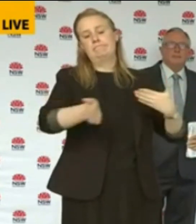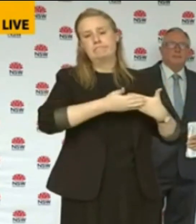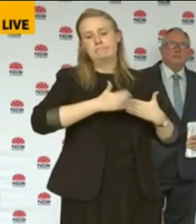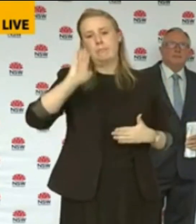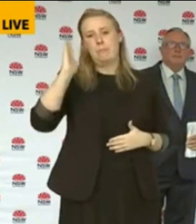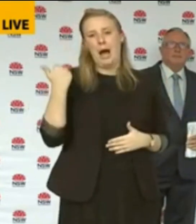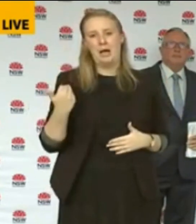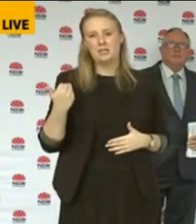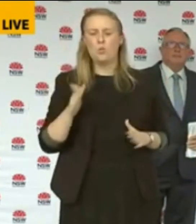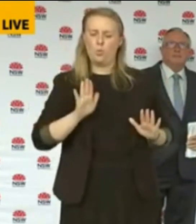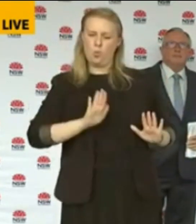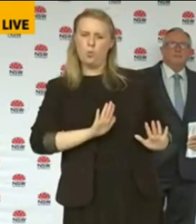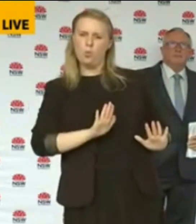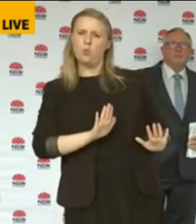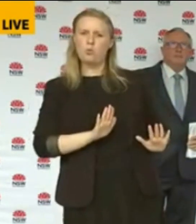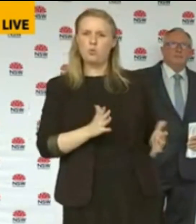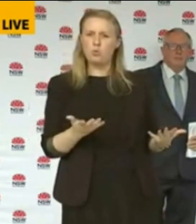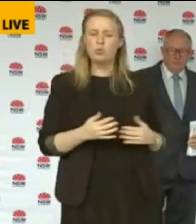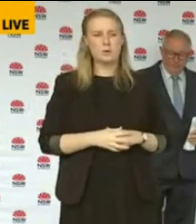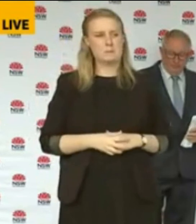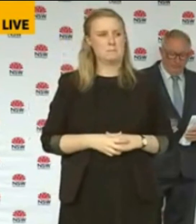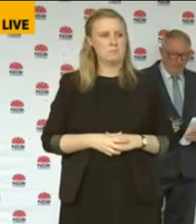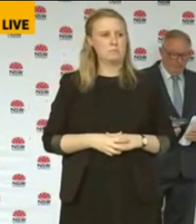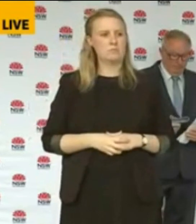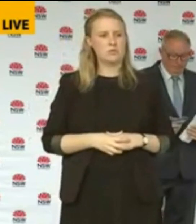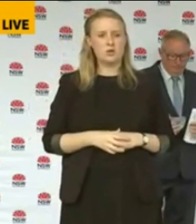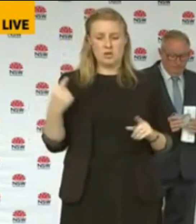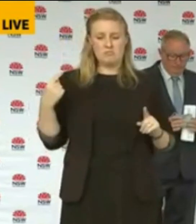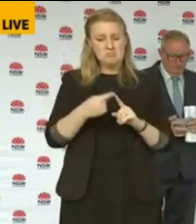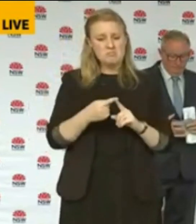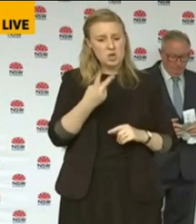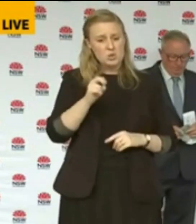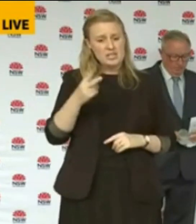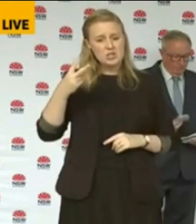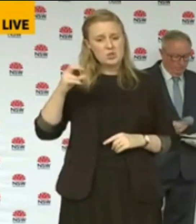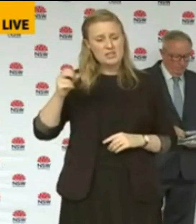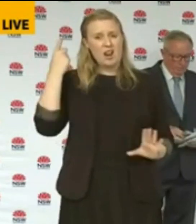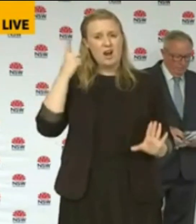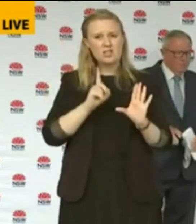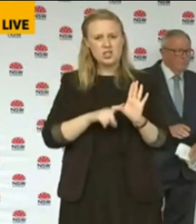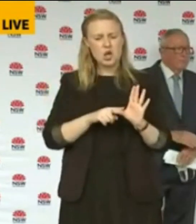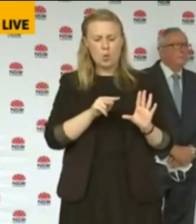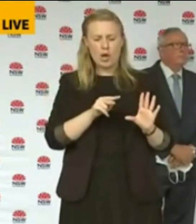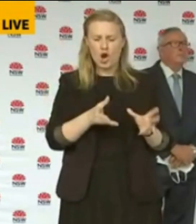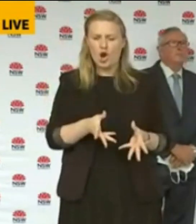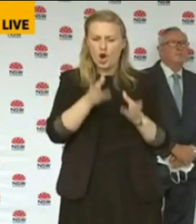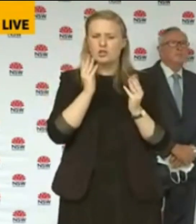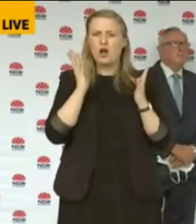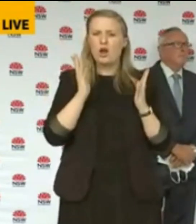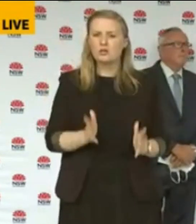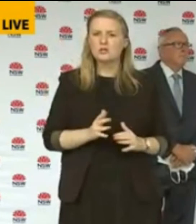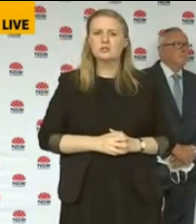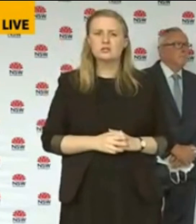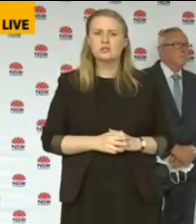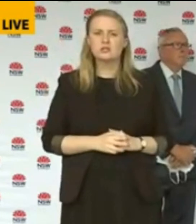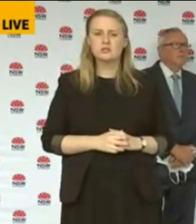make these decisions. It is about the public health. We've endured what was a turbulent 2020. We've learnt a lot along that journey. And what will